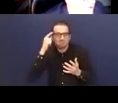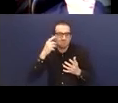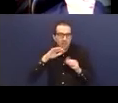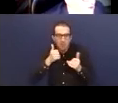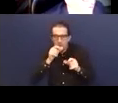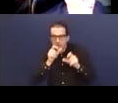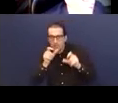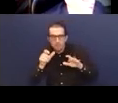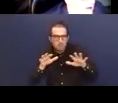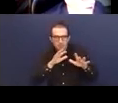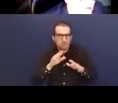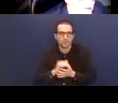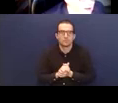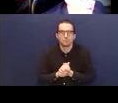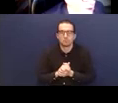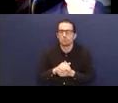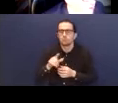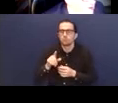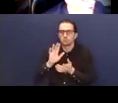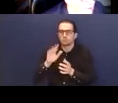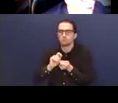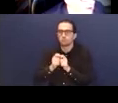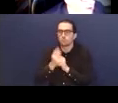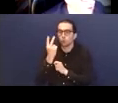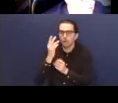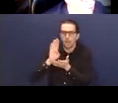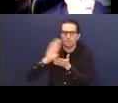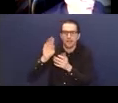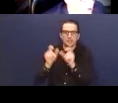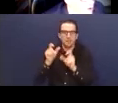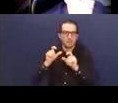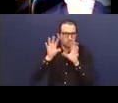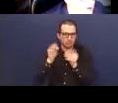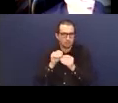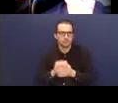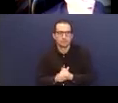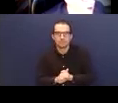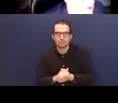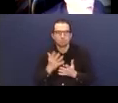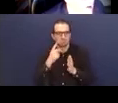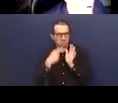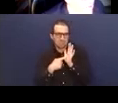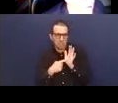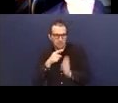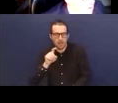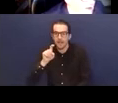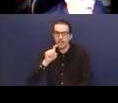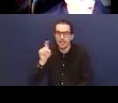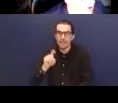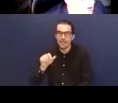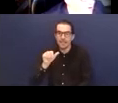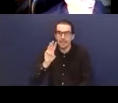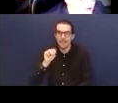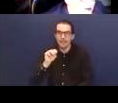are affected with some form of blindness, visual impairment. This represents 17% of the world's population. Many